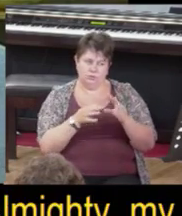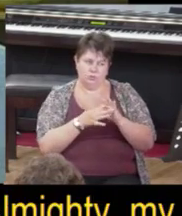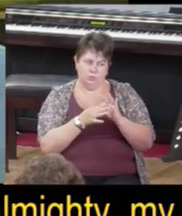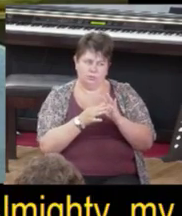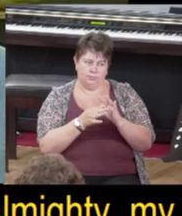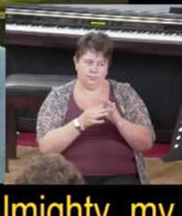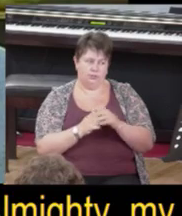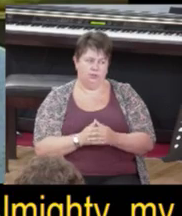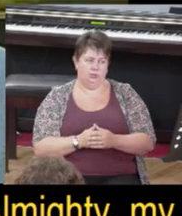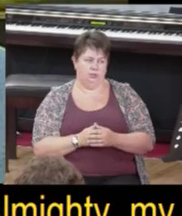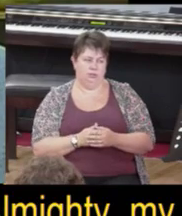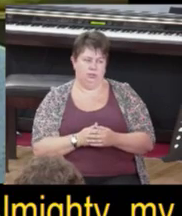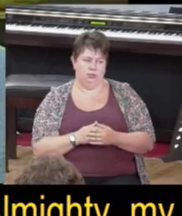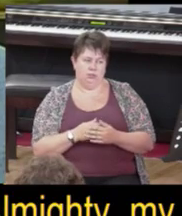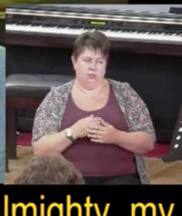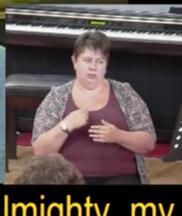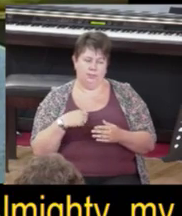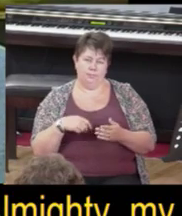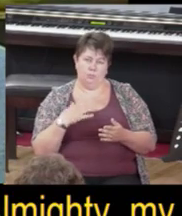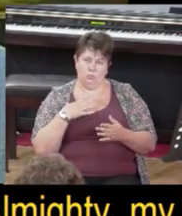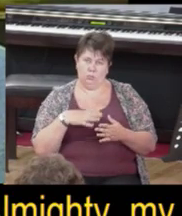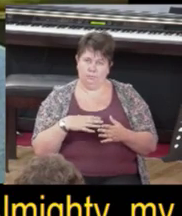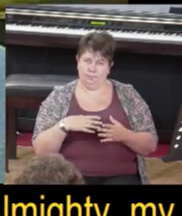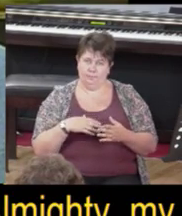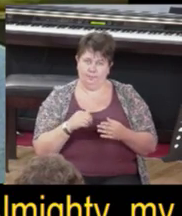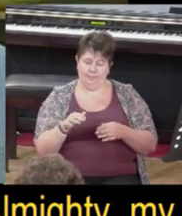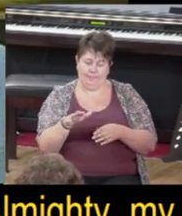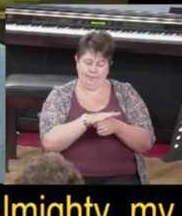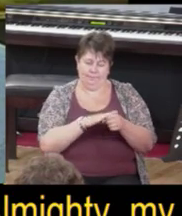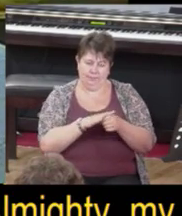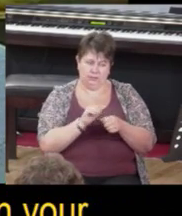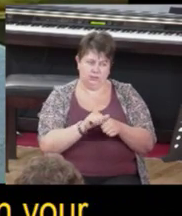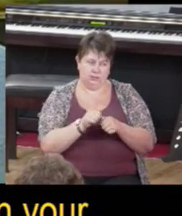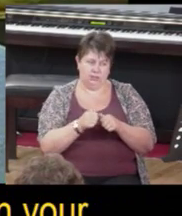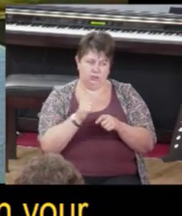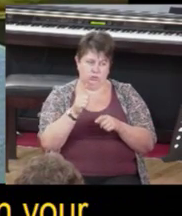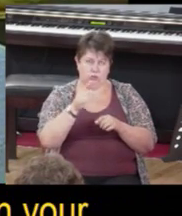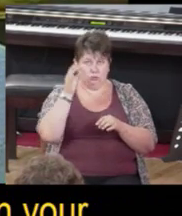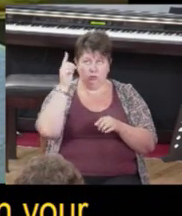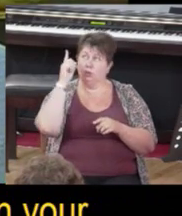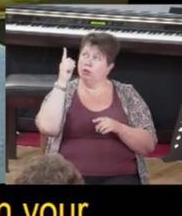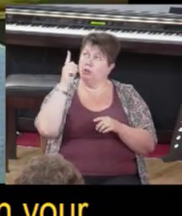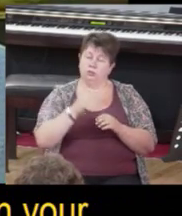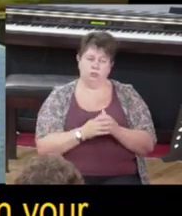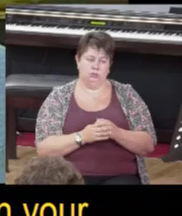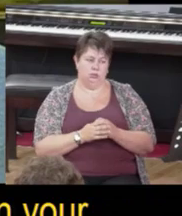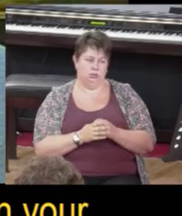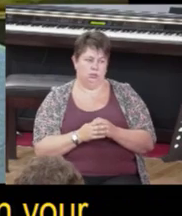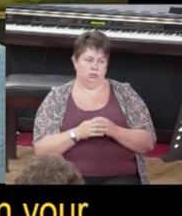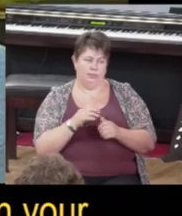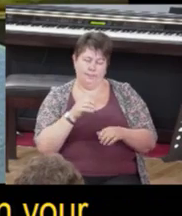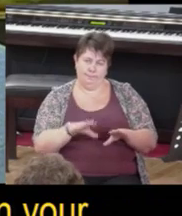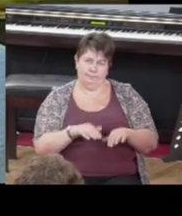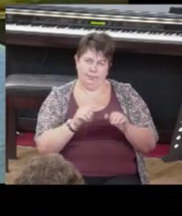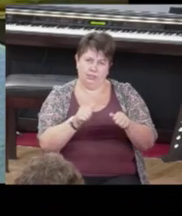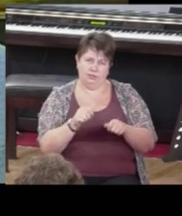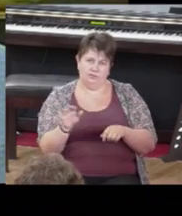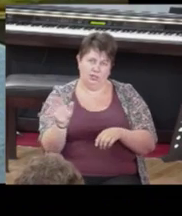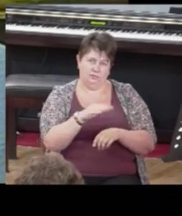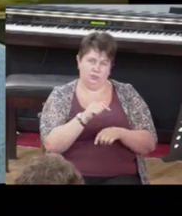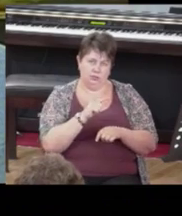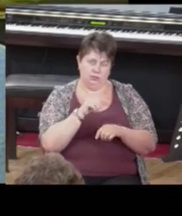near your altar, Lord Almighty, my King and my God. Blessed are those who dwell in your house. They are